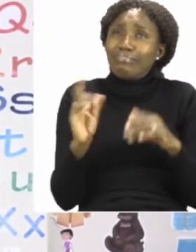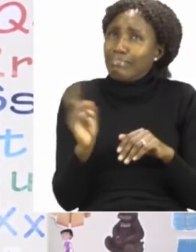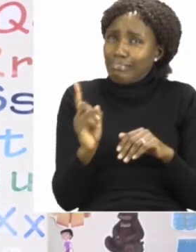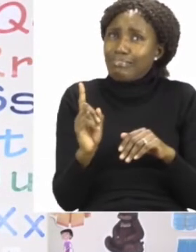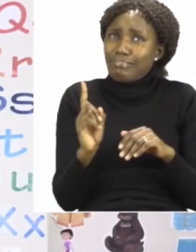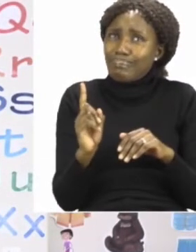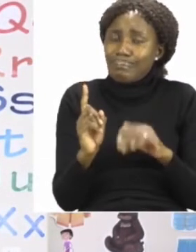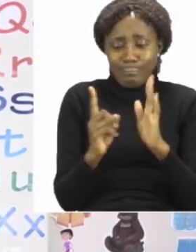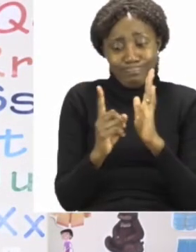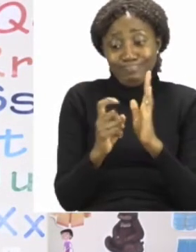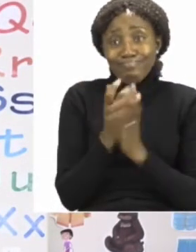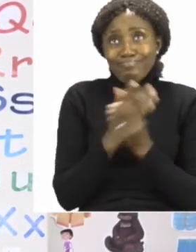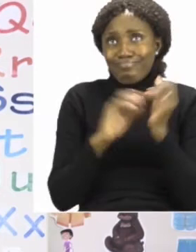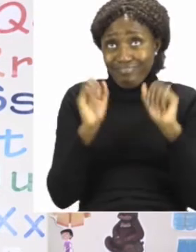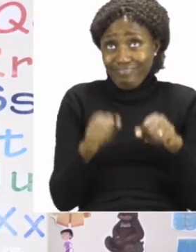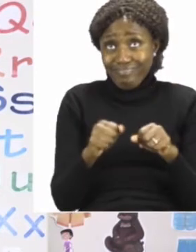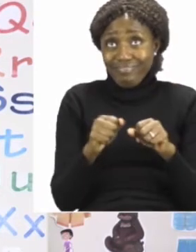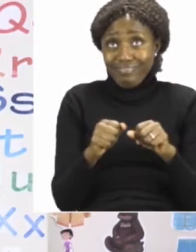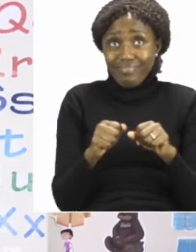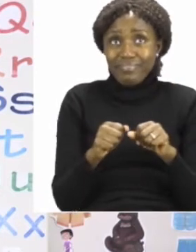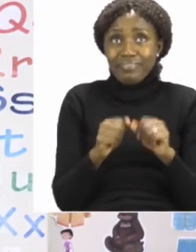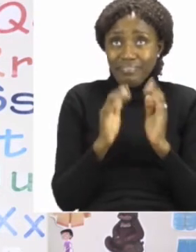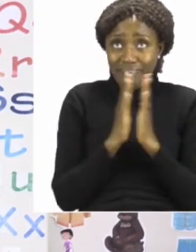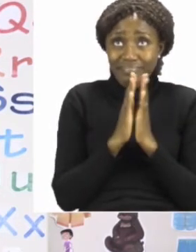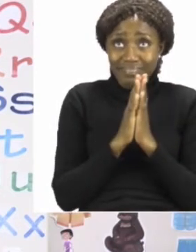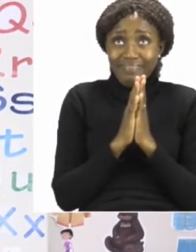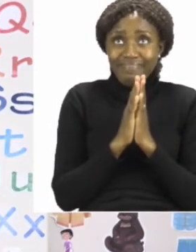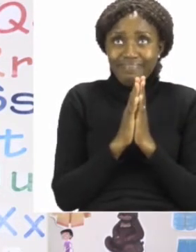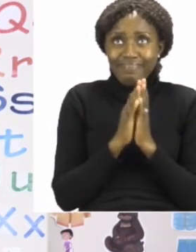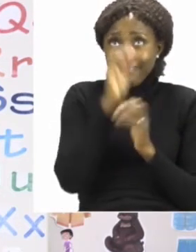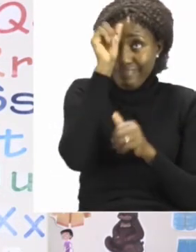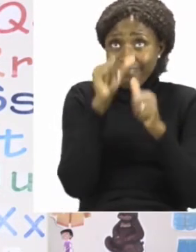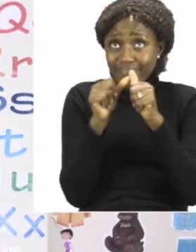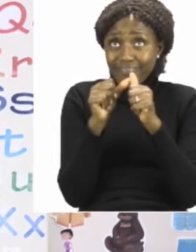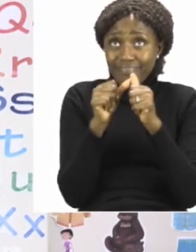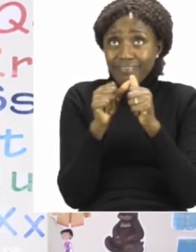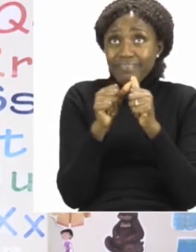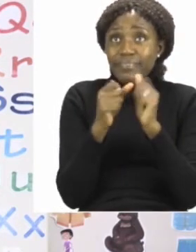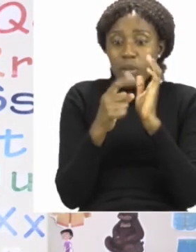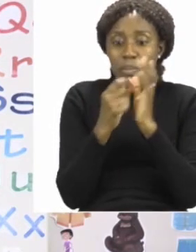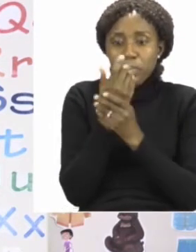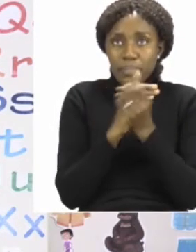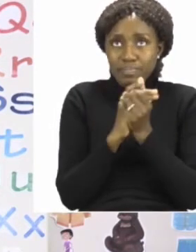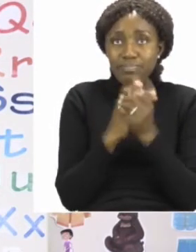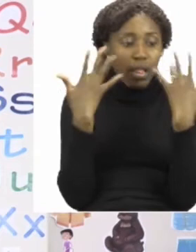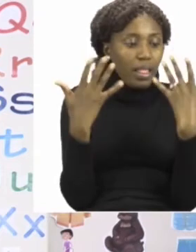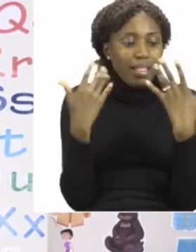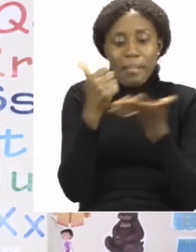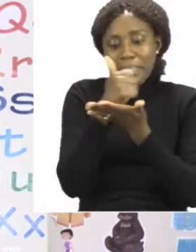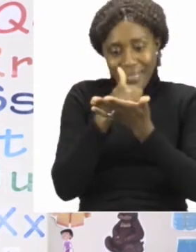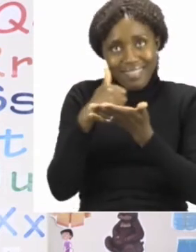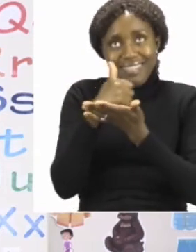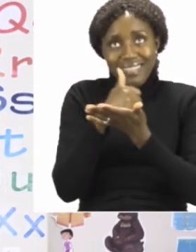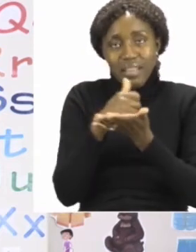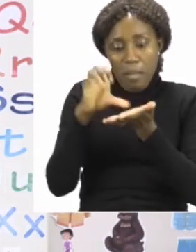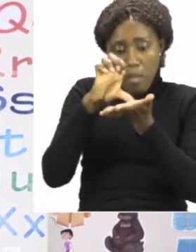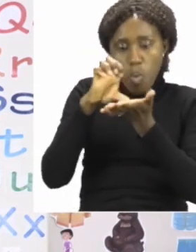sanitize remember everyone sanitizing keeps our hands clean and all